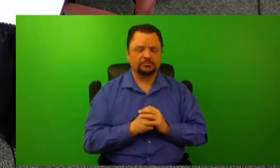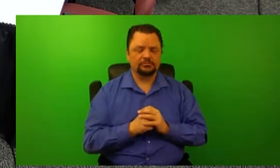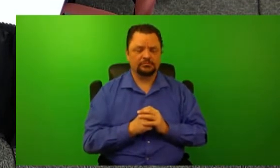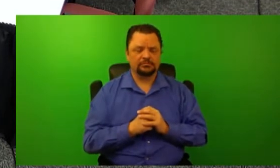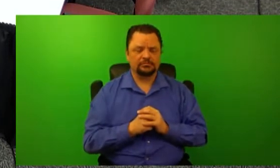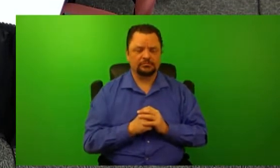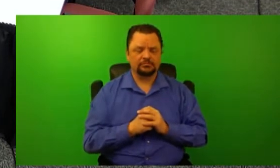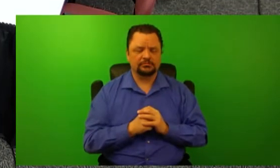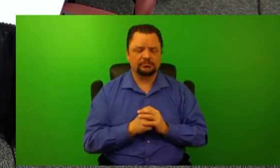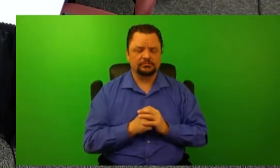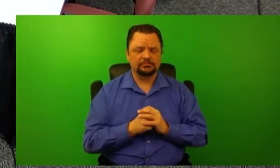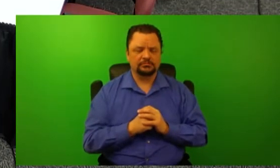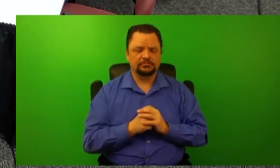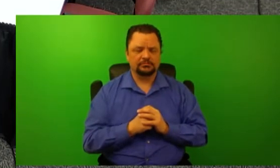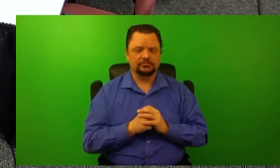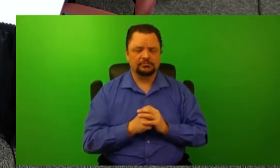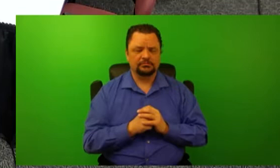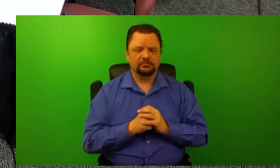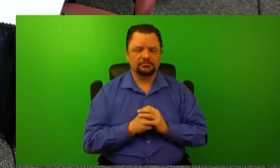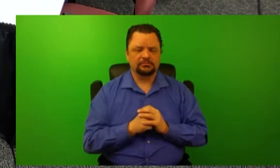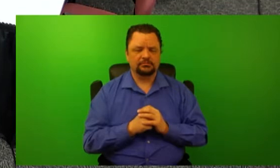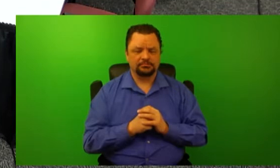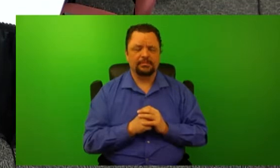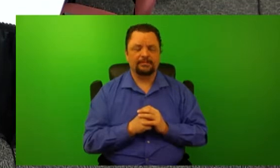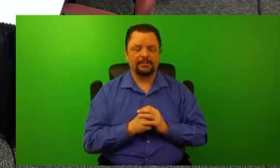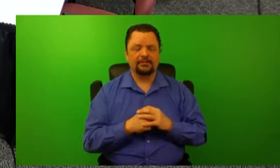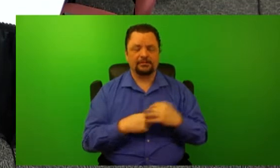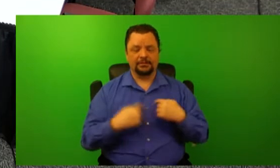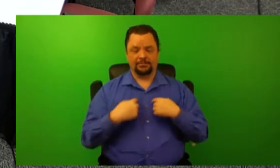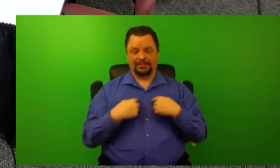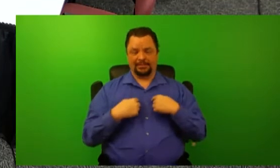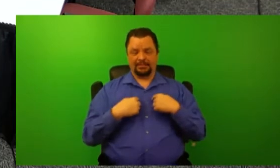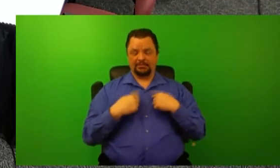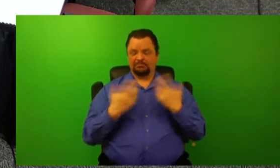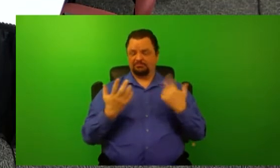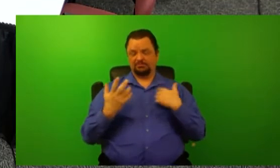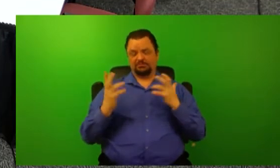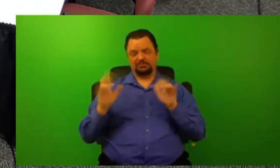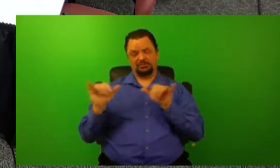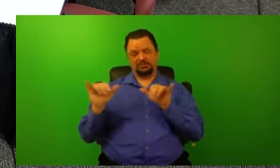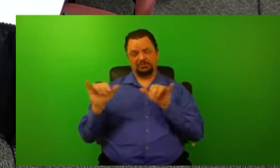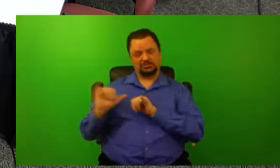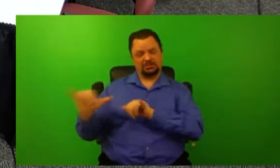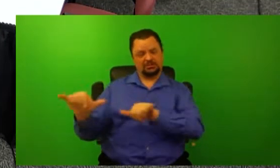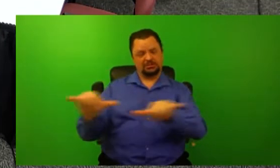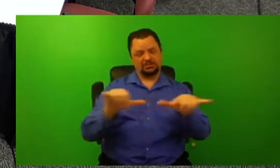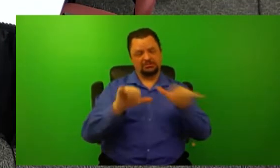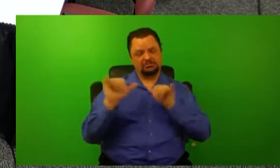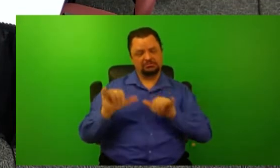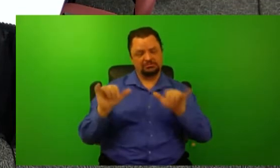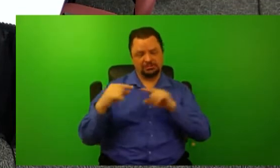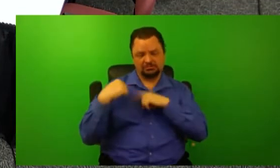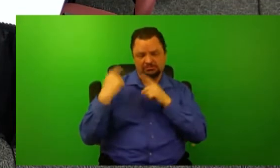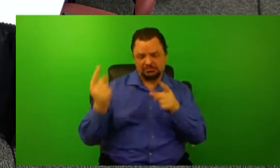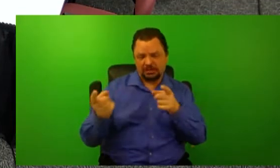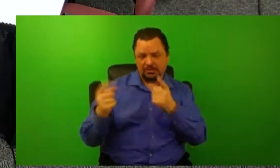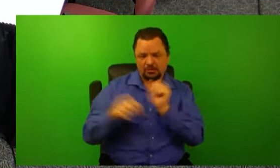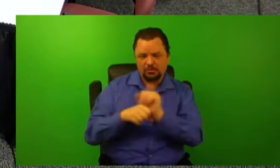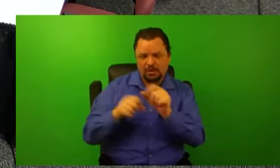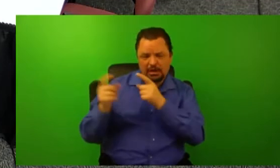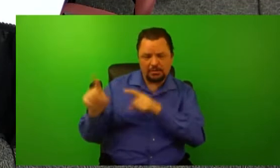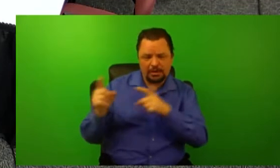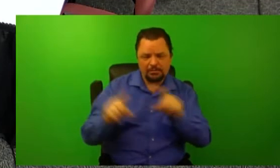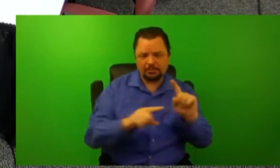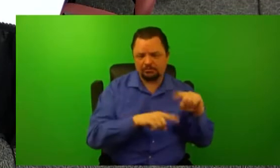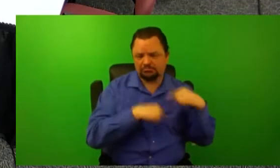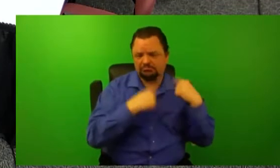No, I just echo the comments of the previous board members about the good work that's being done, and also applaud Commissioner